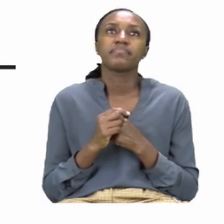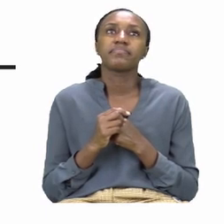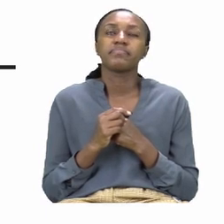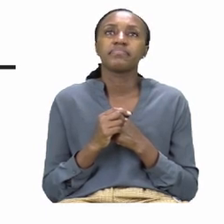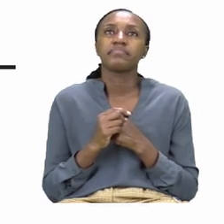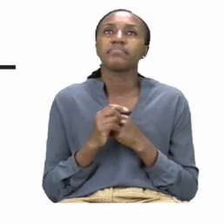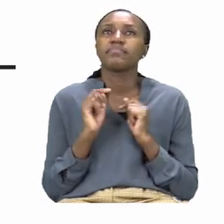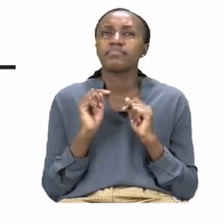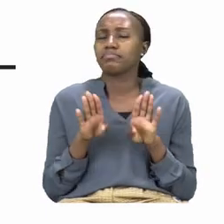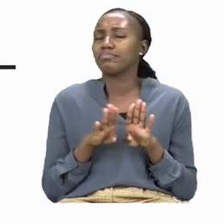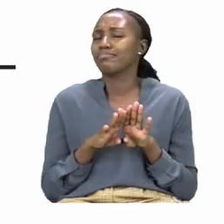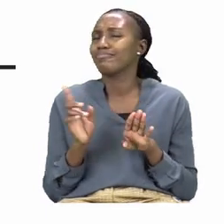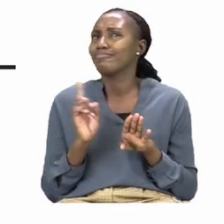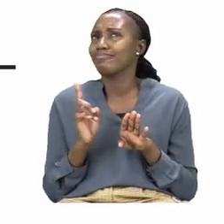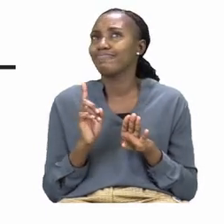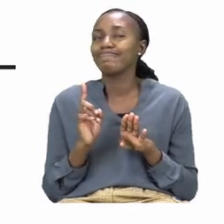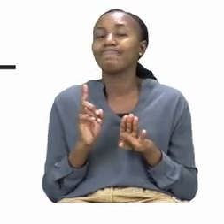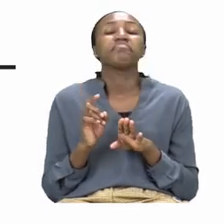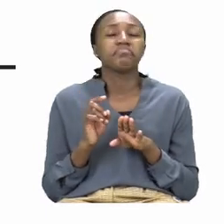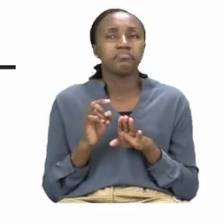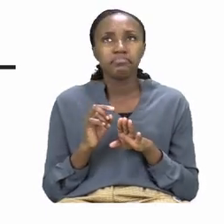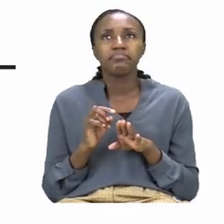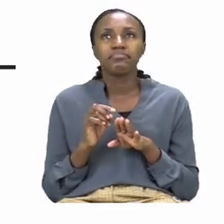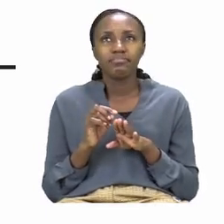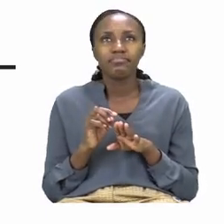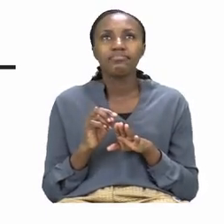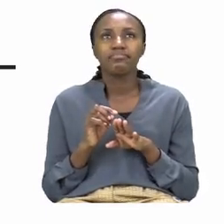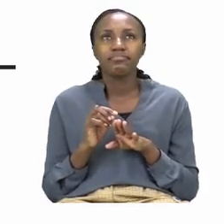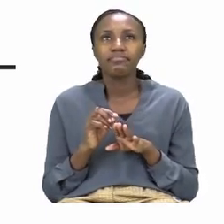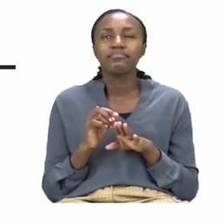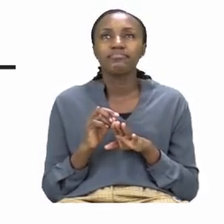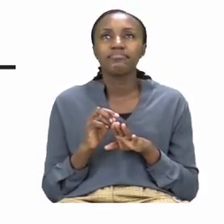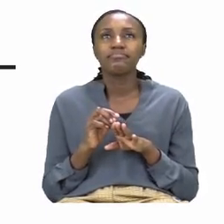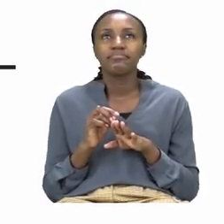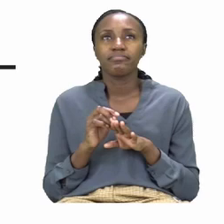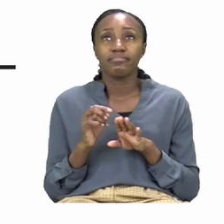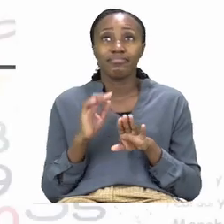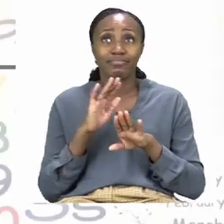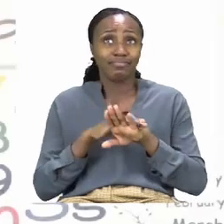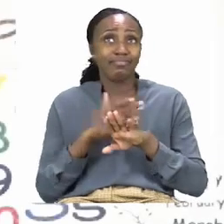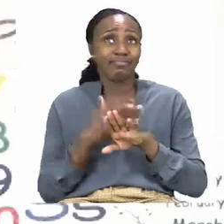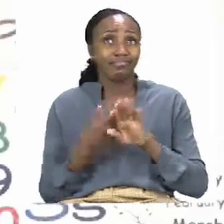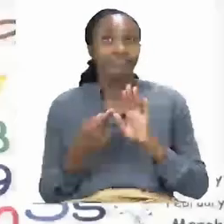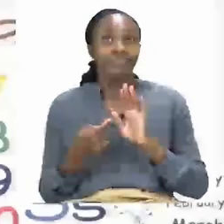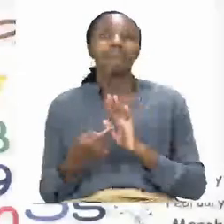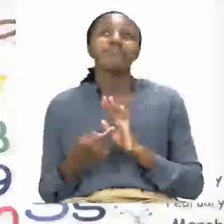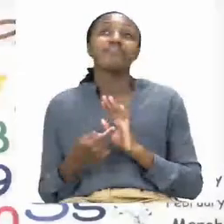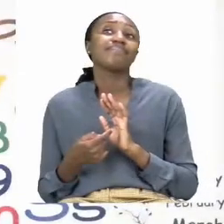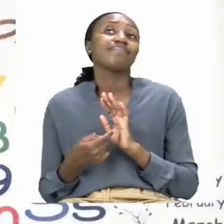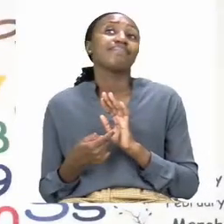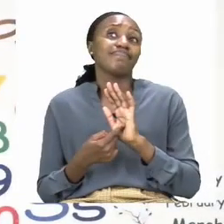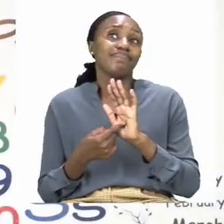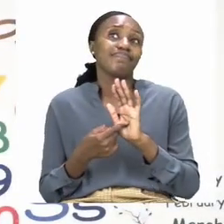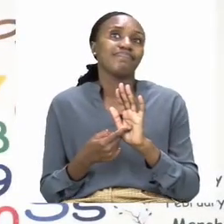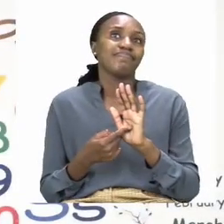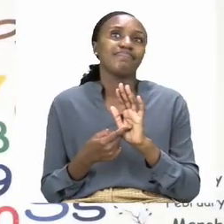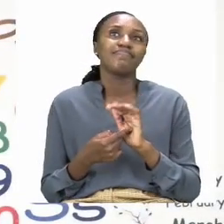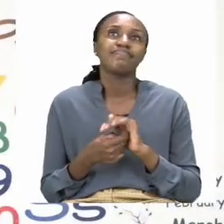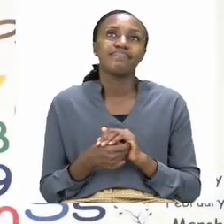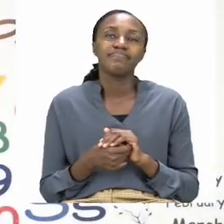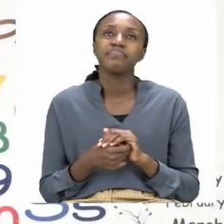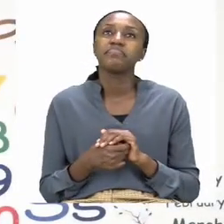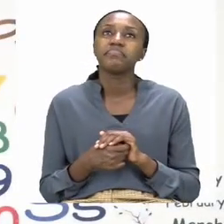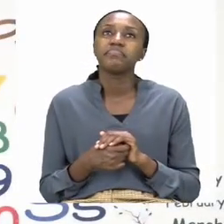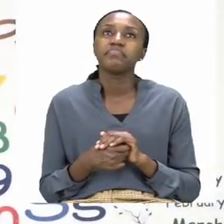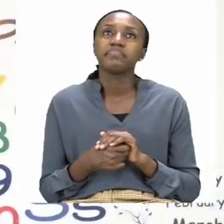is we can just count on. Now on the board I wrote down a few examples that I want us to